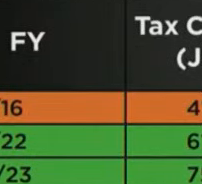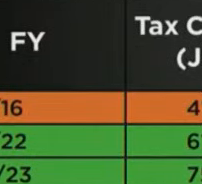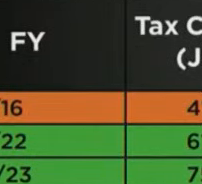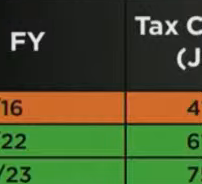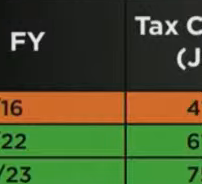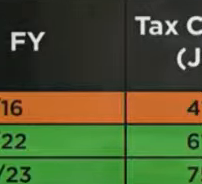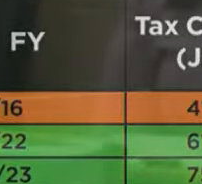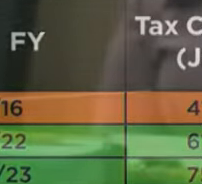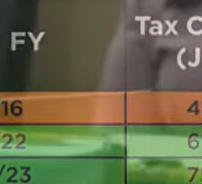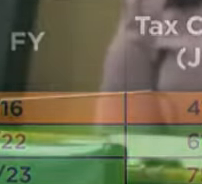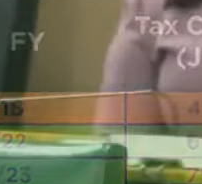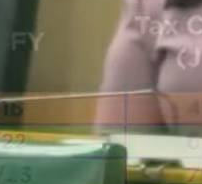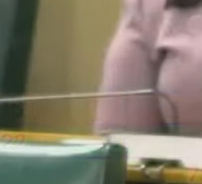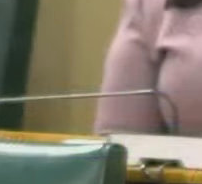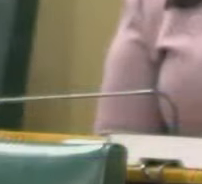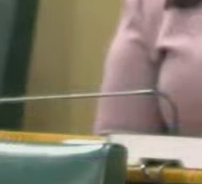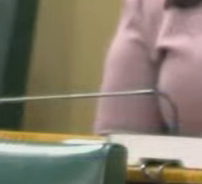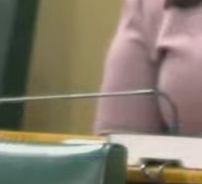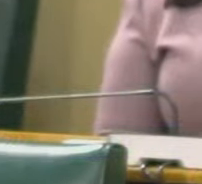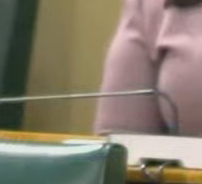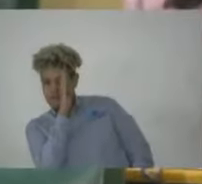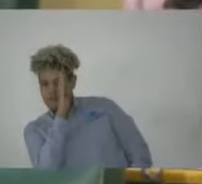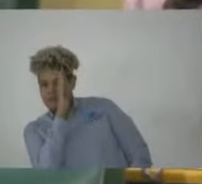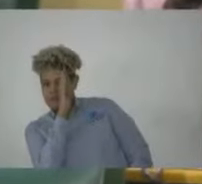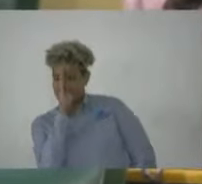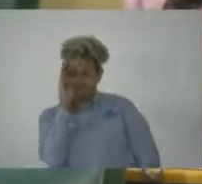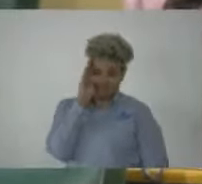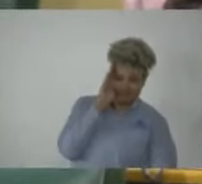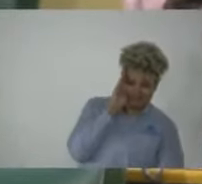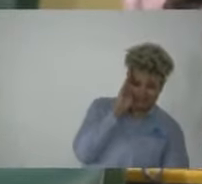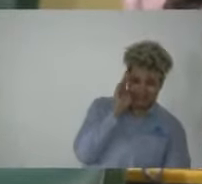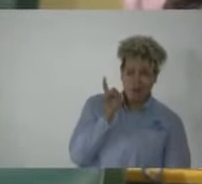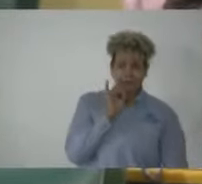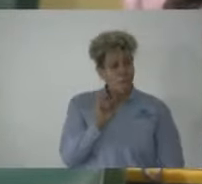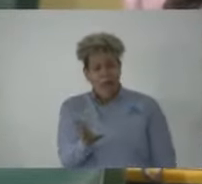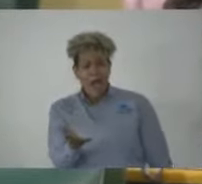he's playing peekaboo.